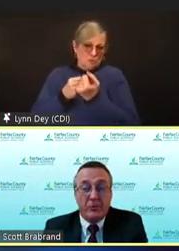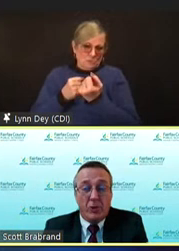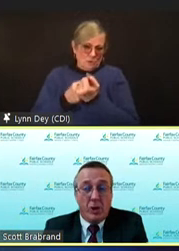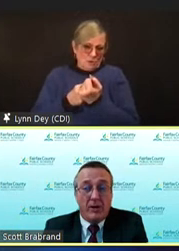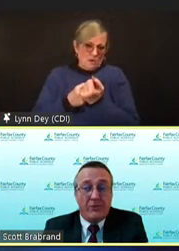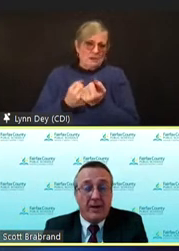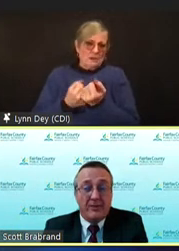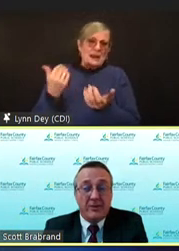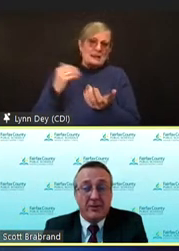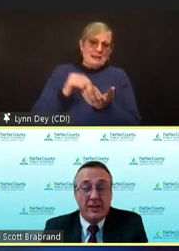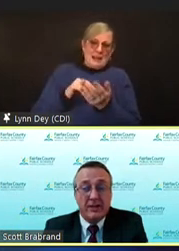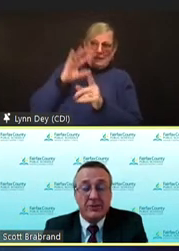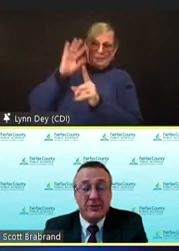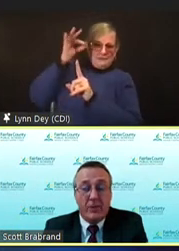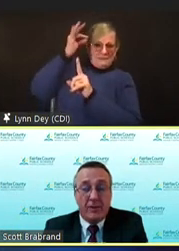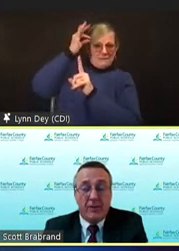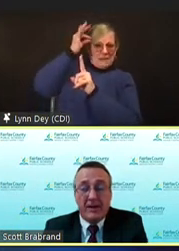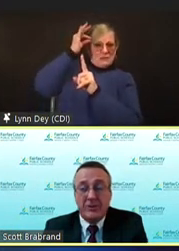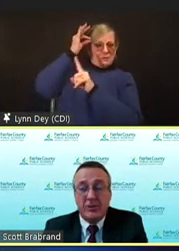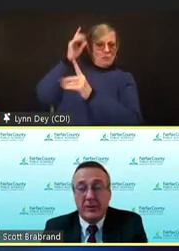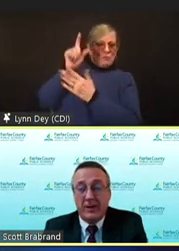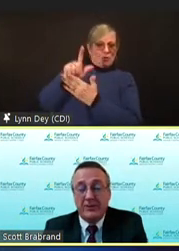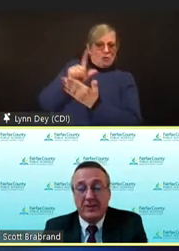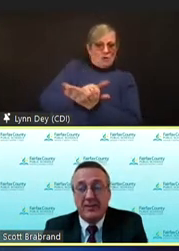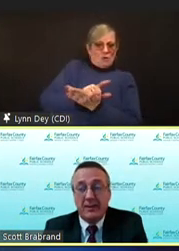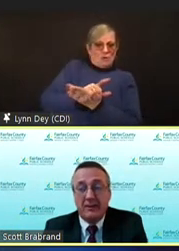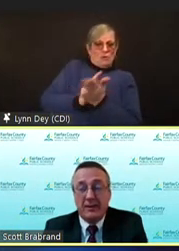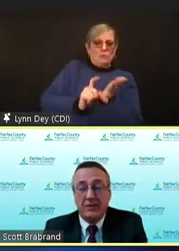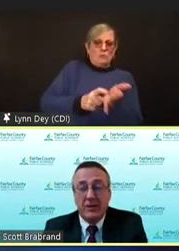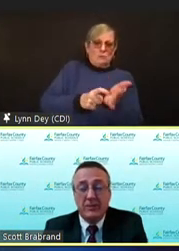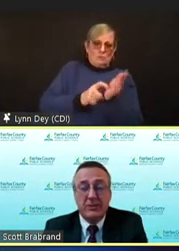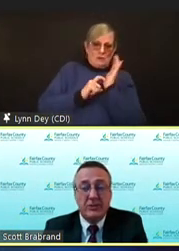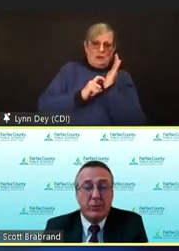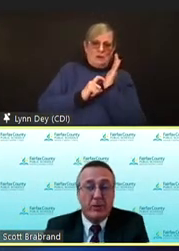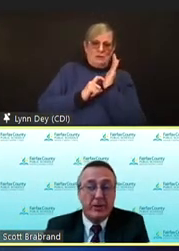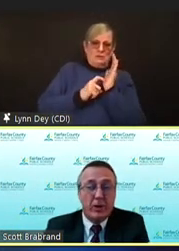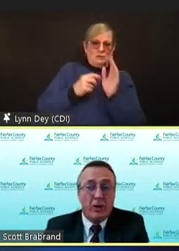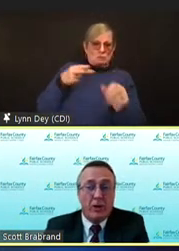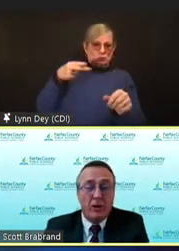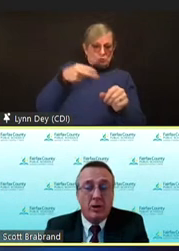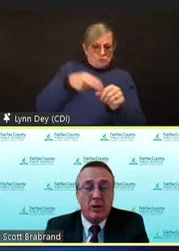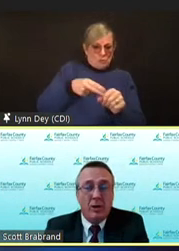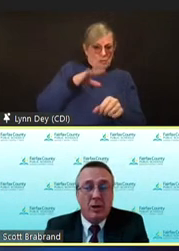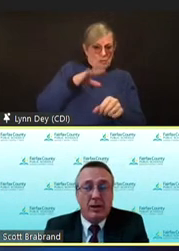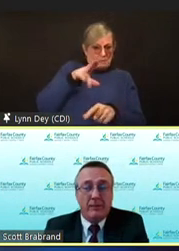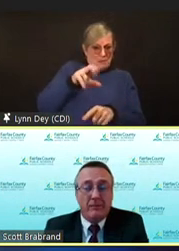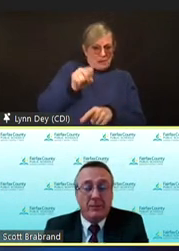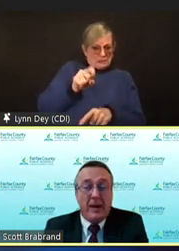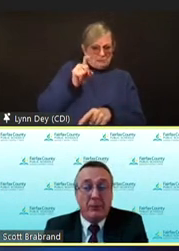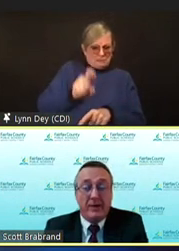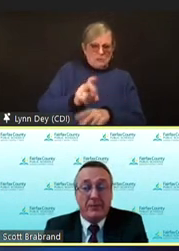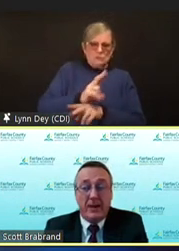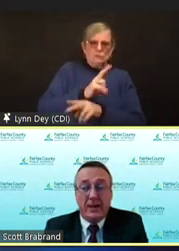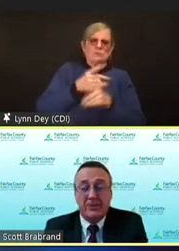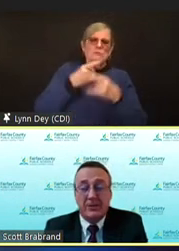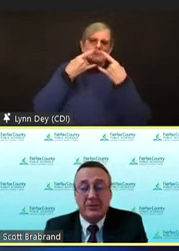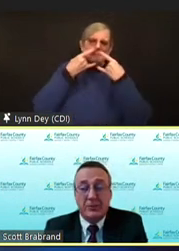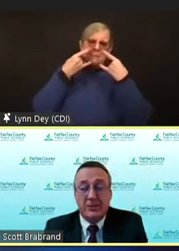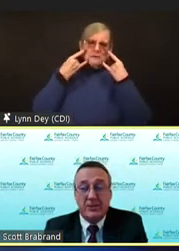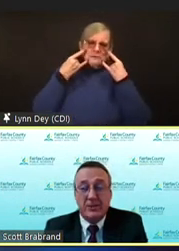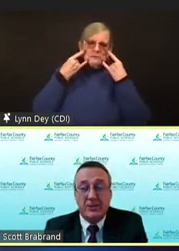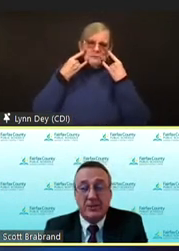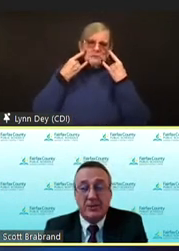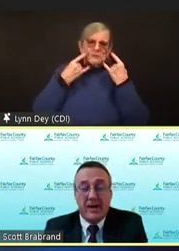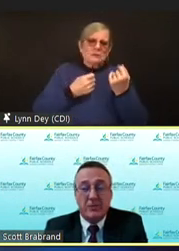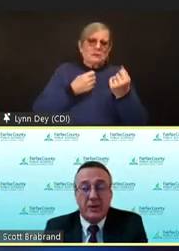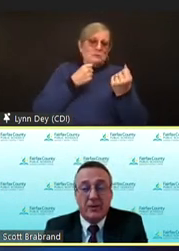federal law for having their kids wear masks on the bus and then continuing to support our operating policies and